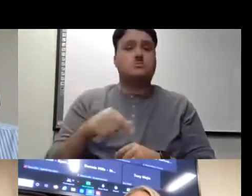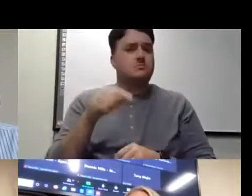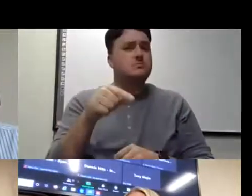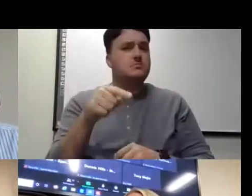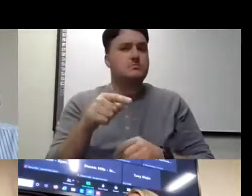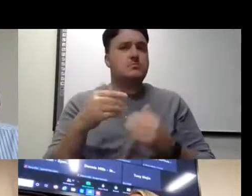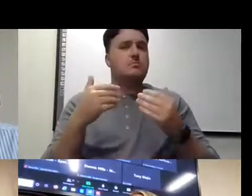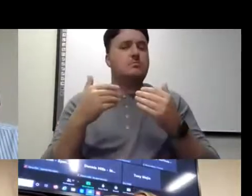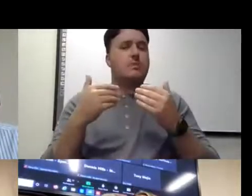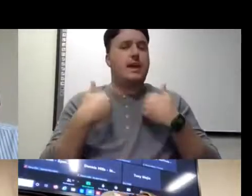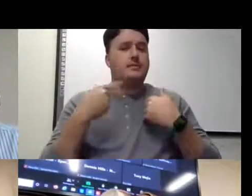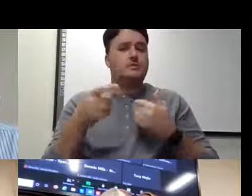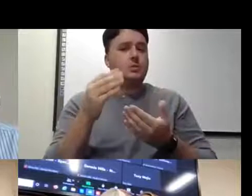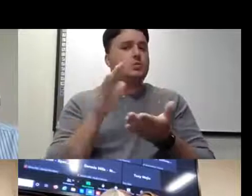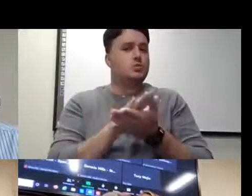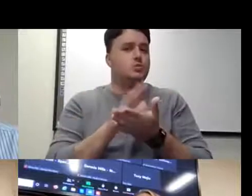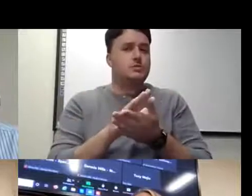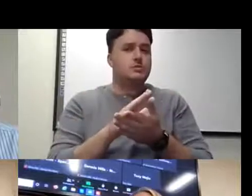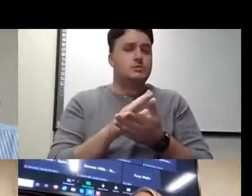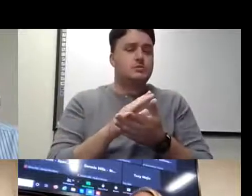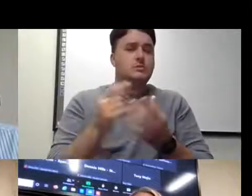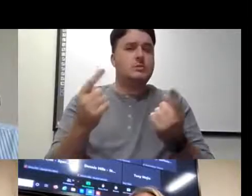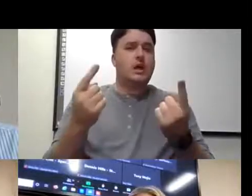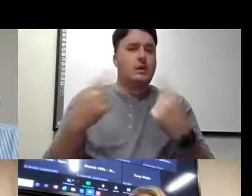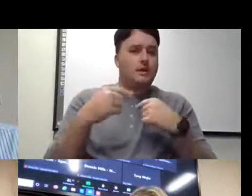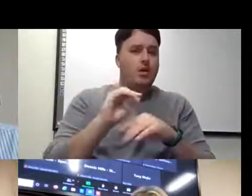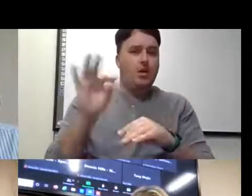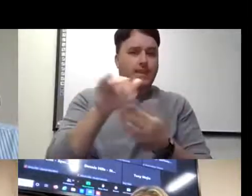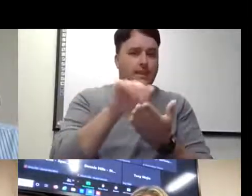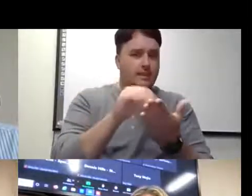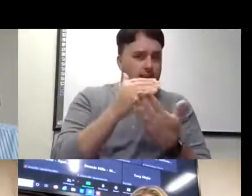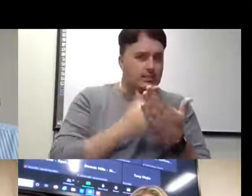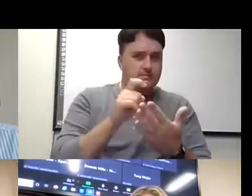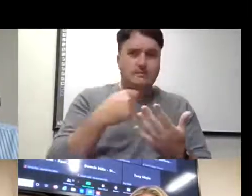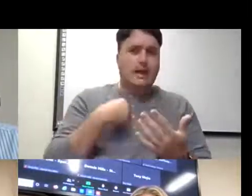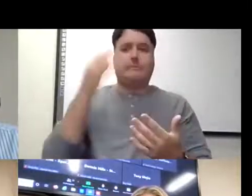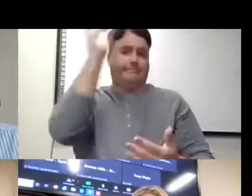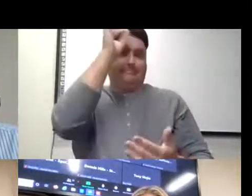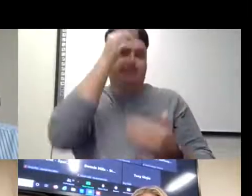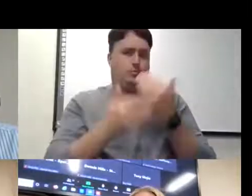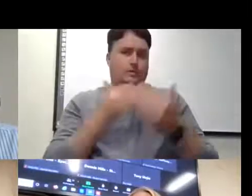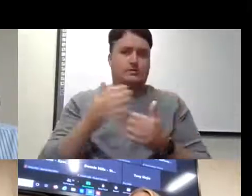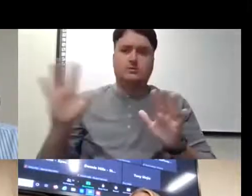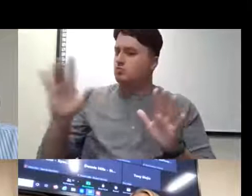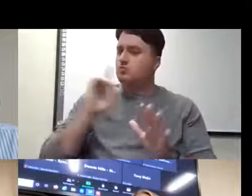have it so that like schools can come in and off that list? Or, I mean, like I said, I'm just ignorant to the process. Sure.